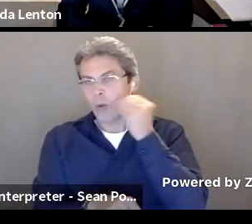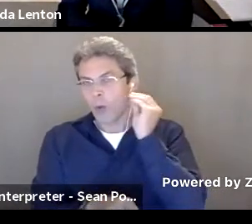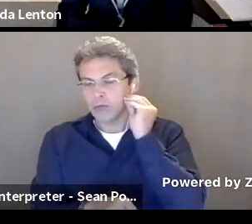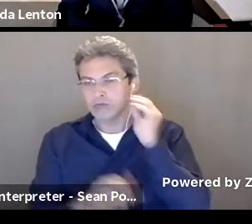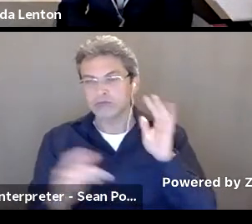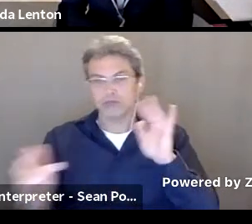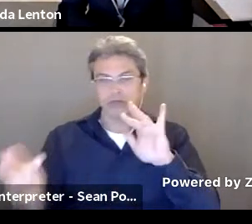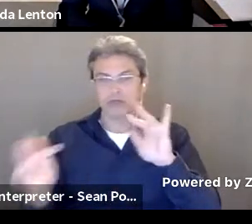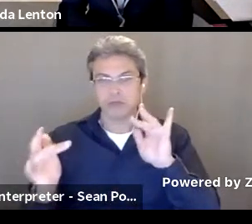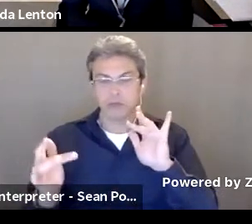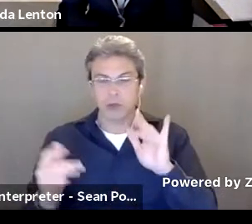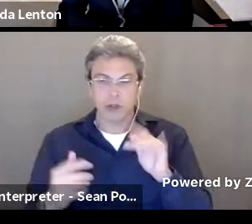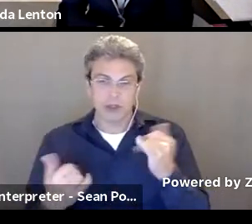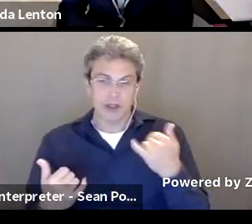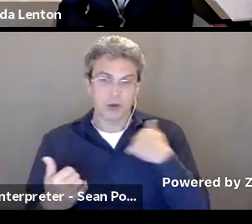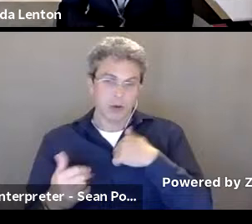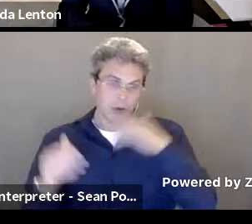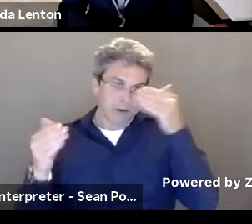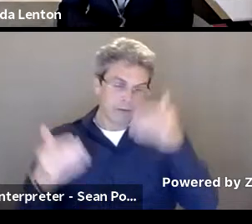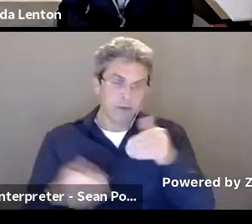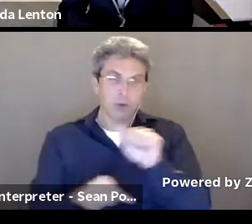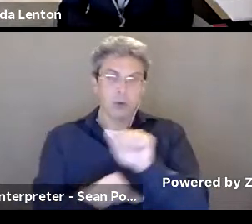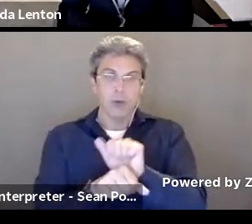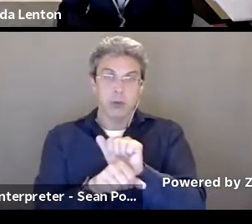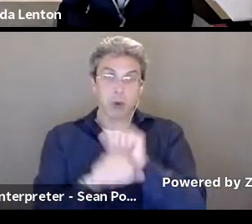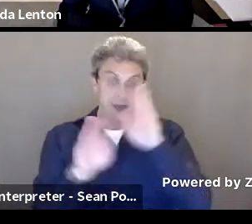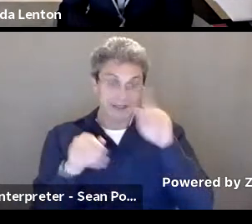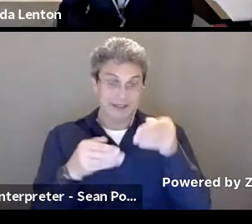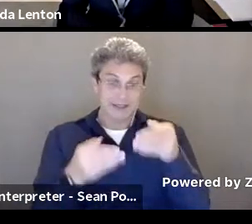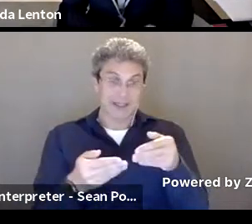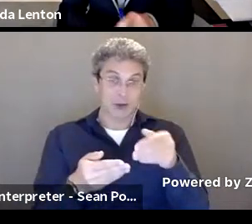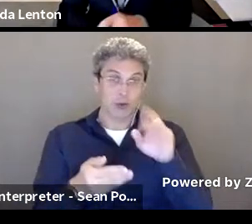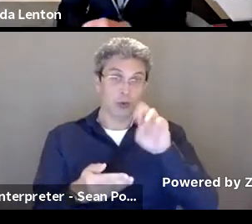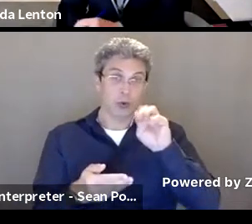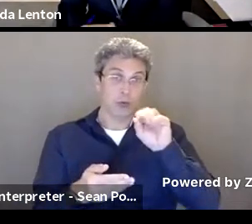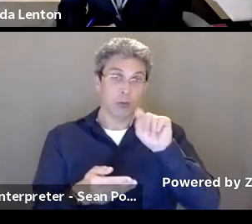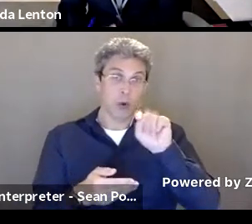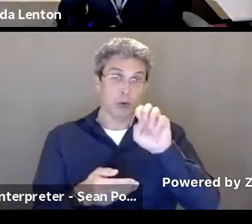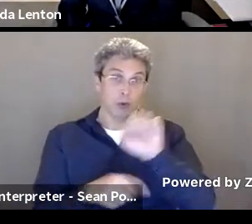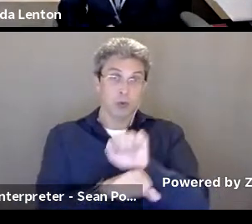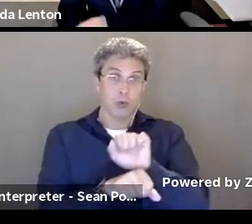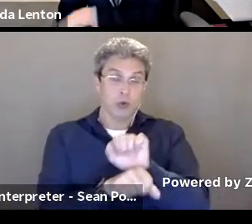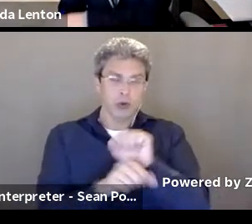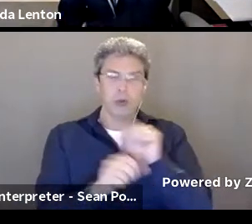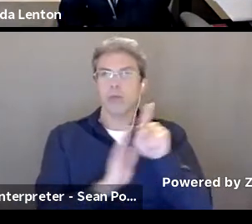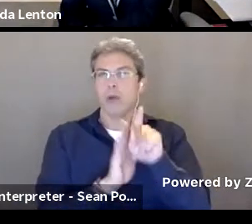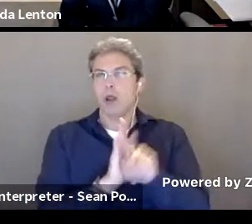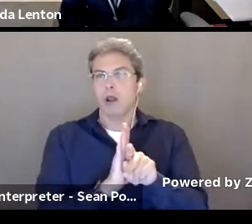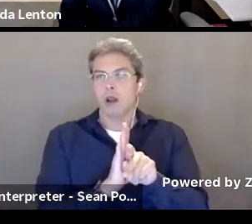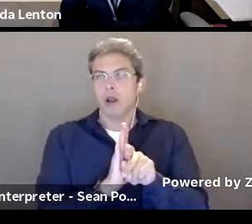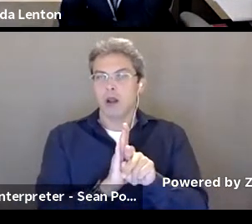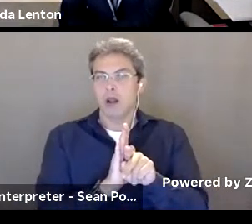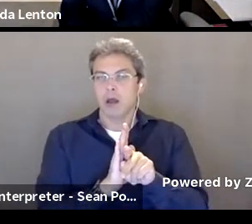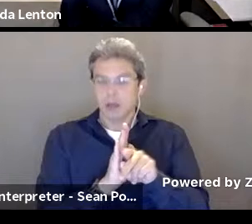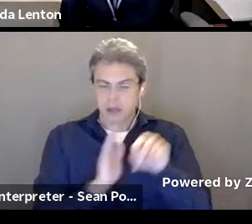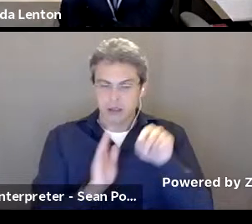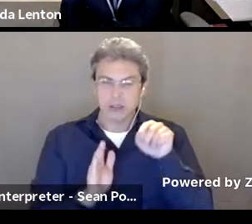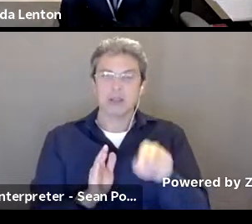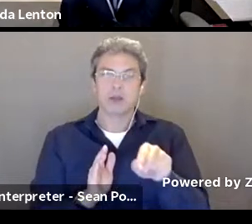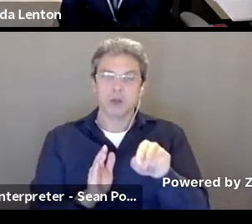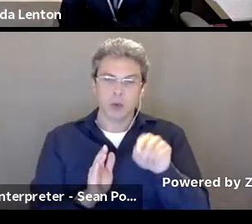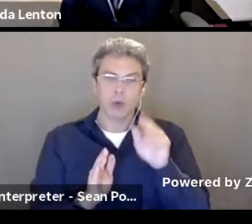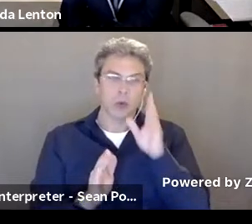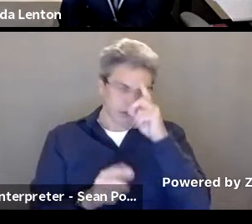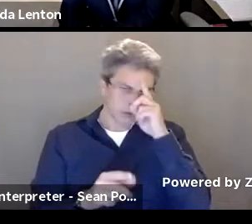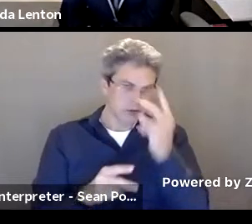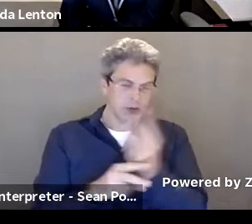an employee-centered remote work policy that will give some consideration to